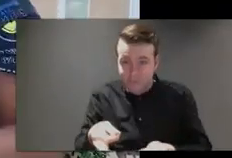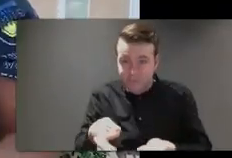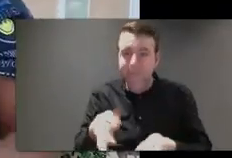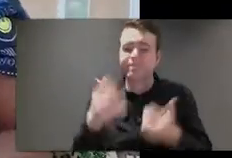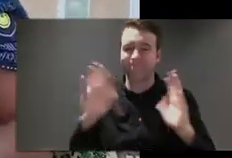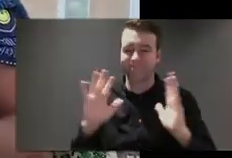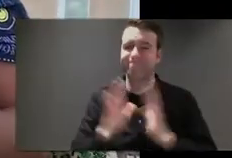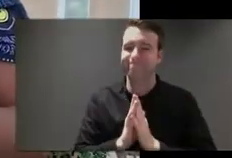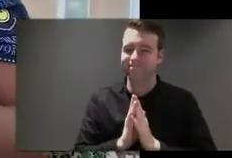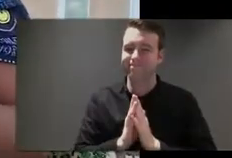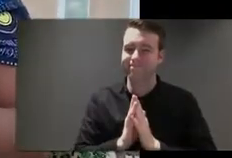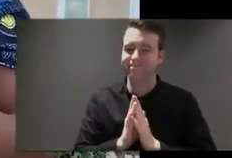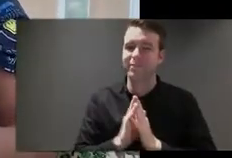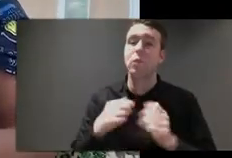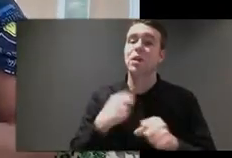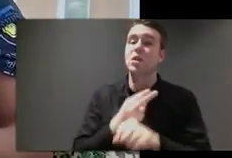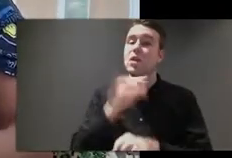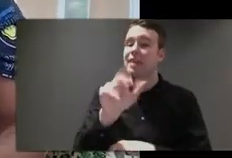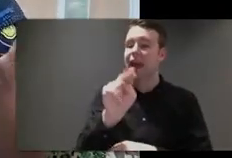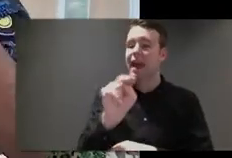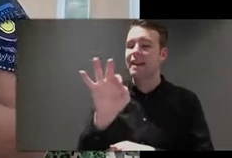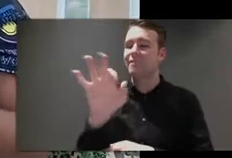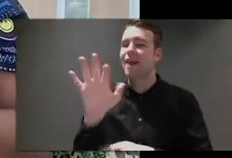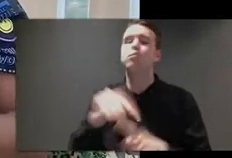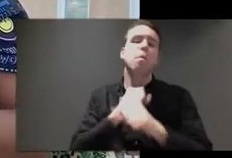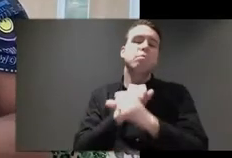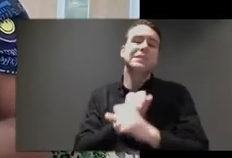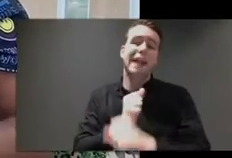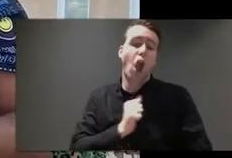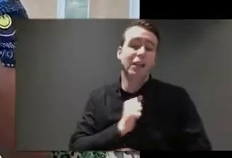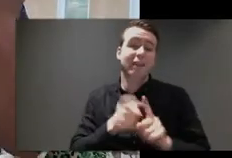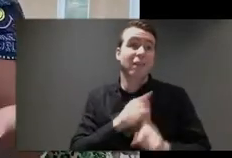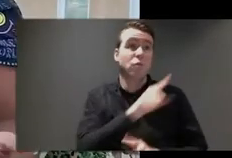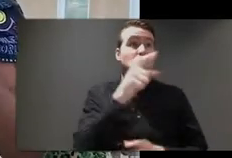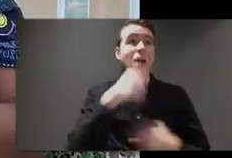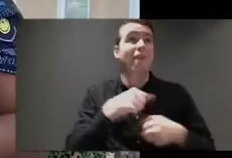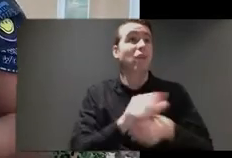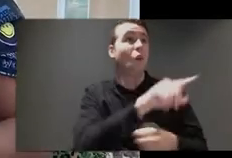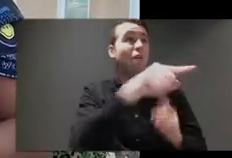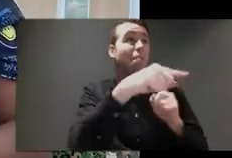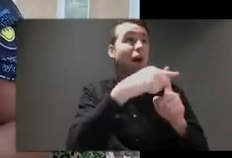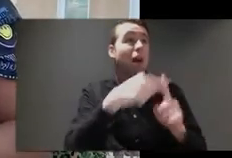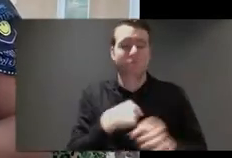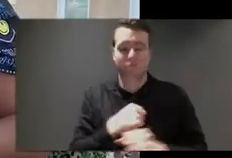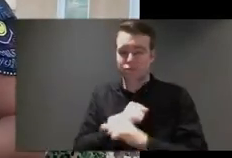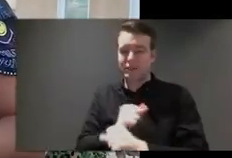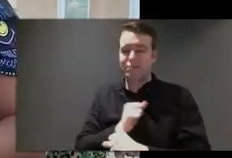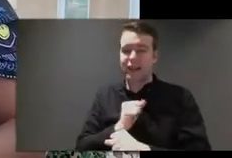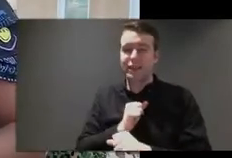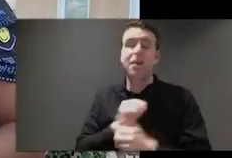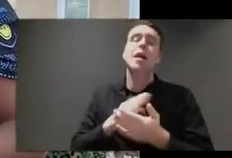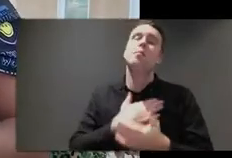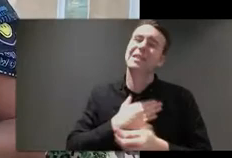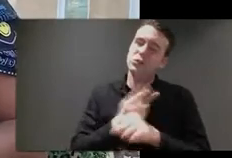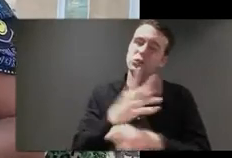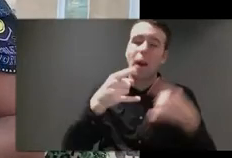like that. And we wear these to protect ourselves from people who are positive for COVID. Please wear your